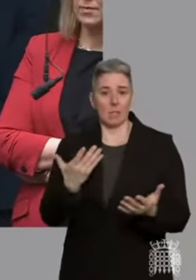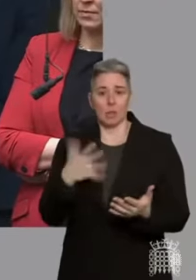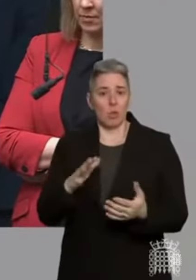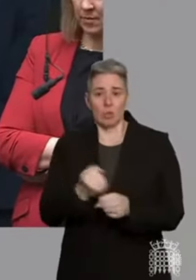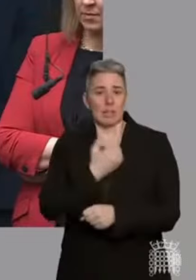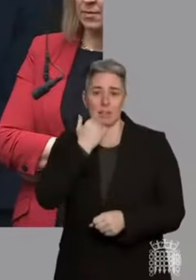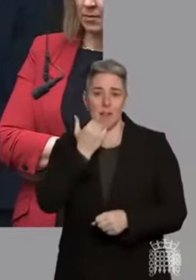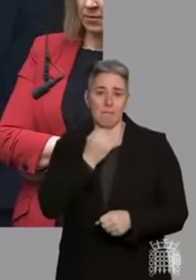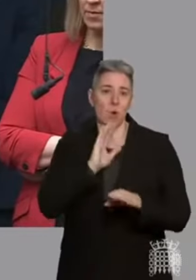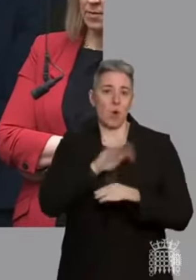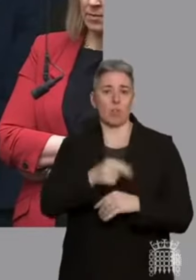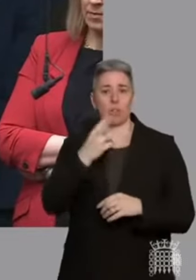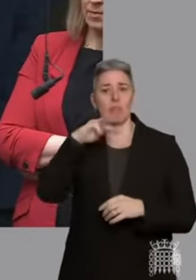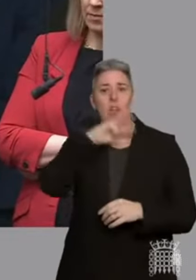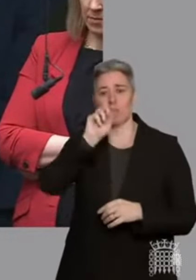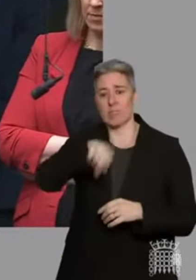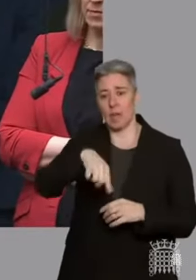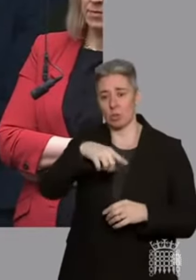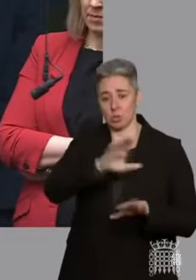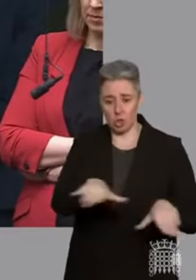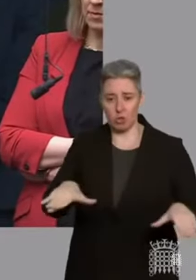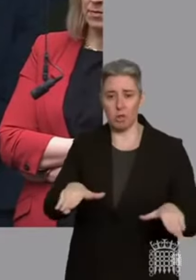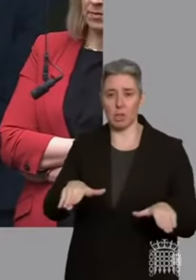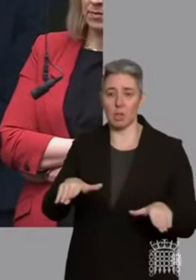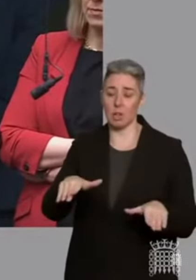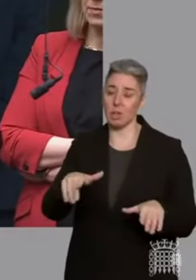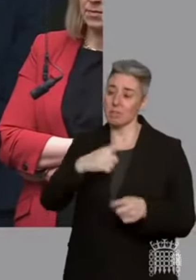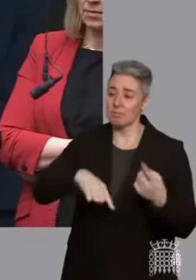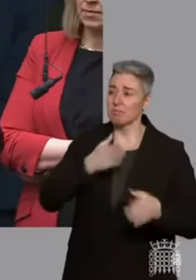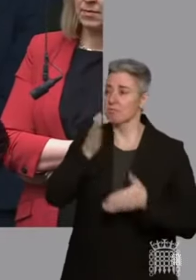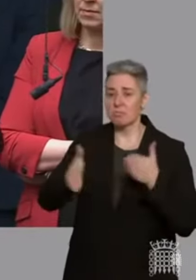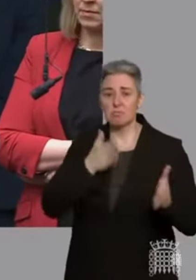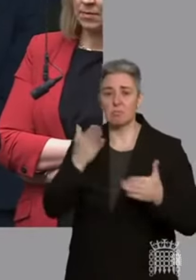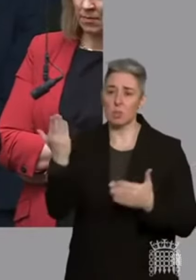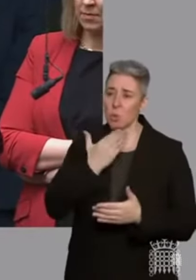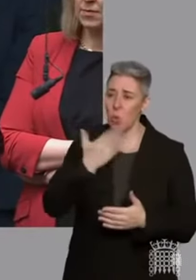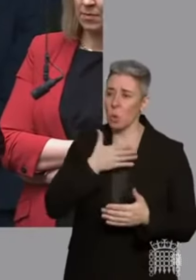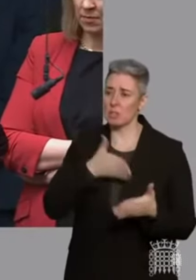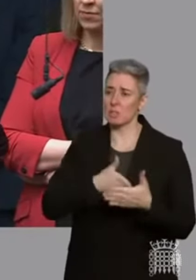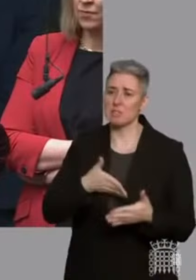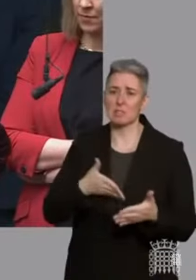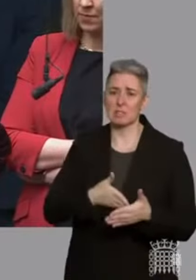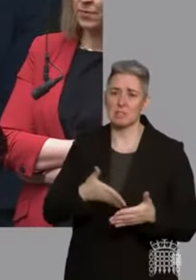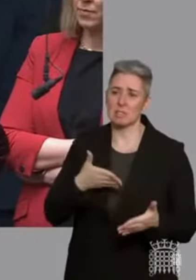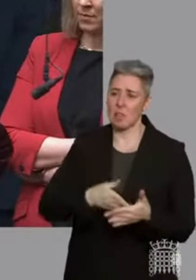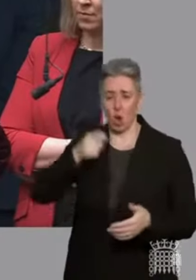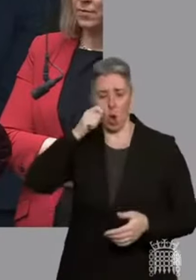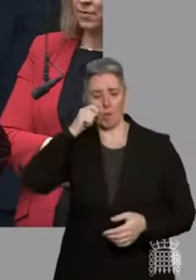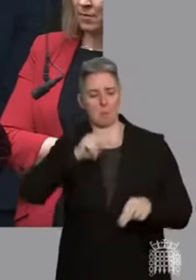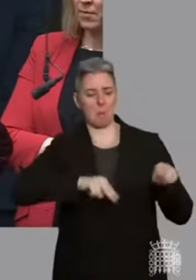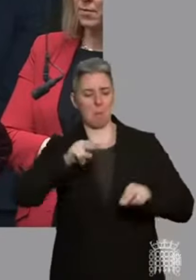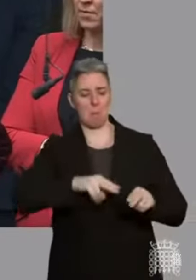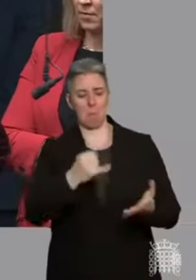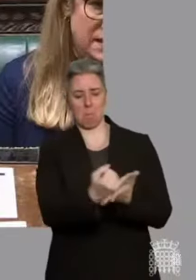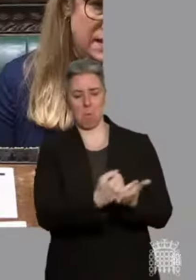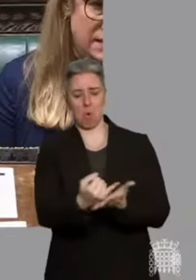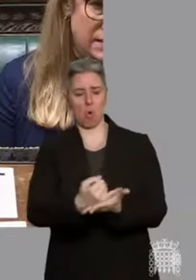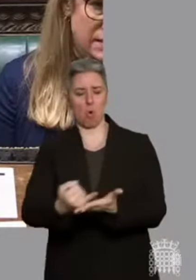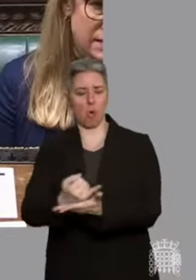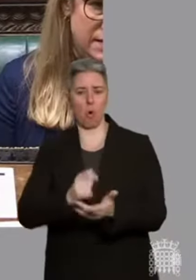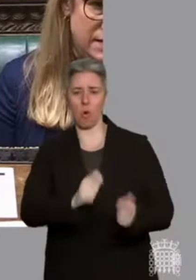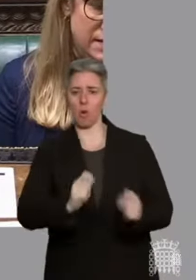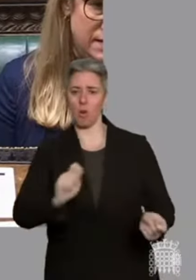are stuck and kept receiving poor Ofsted judgments. Will the Prime Minister set out how this government will tackle